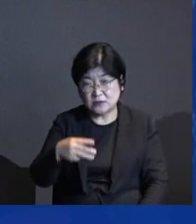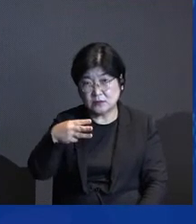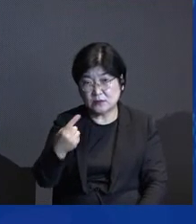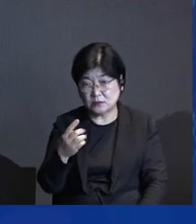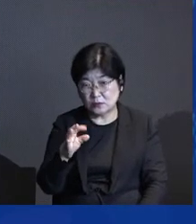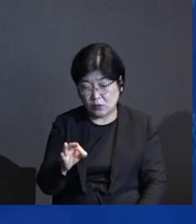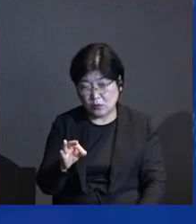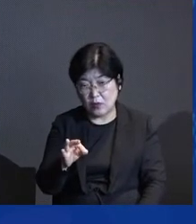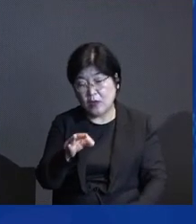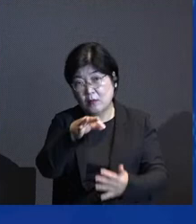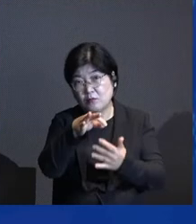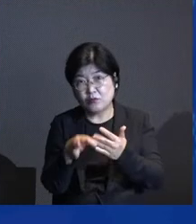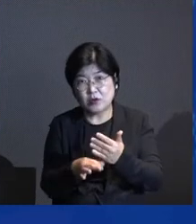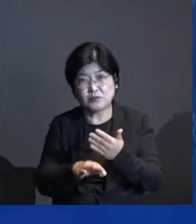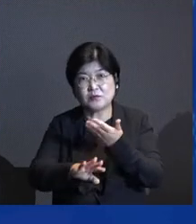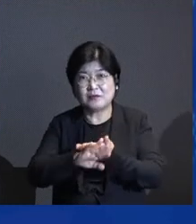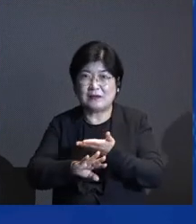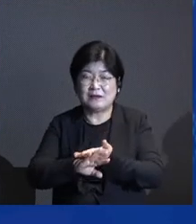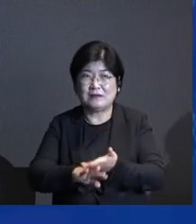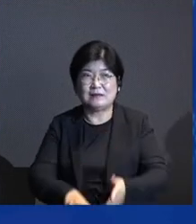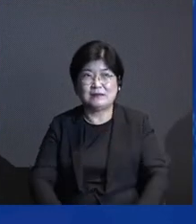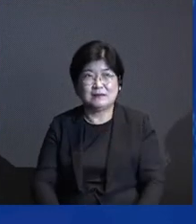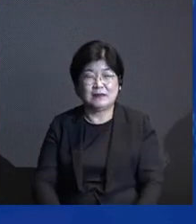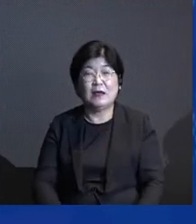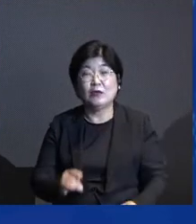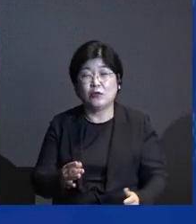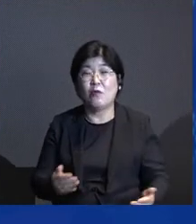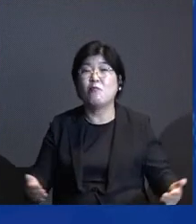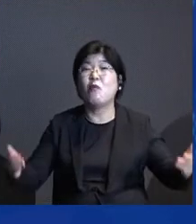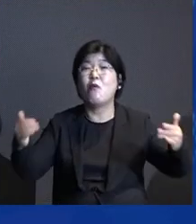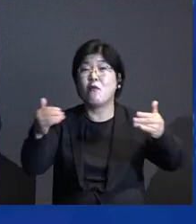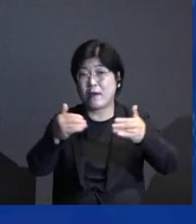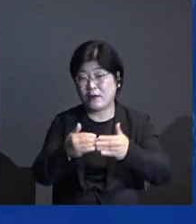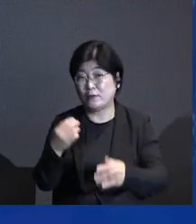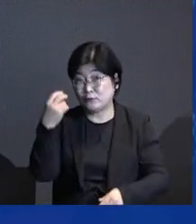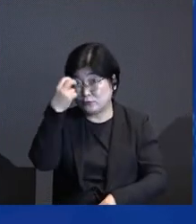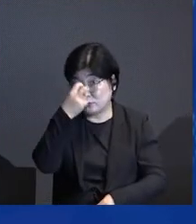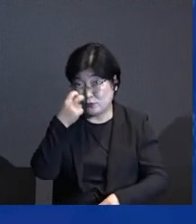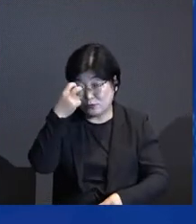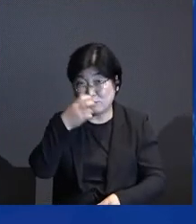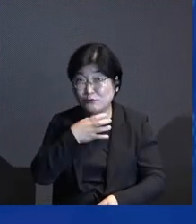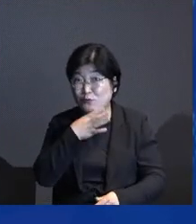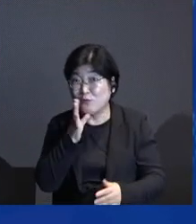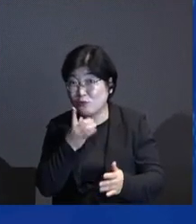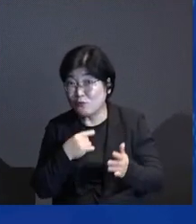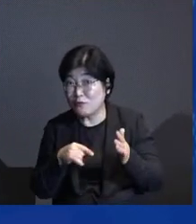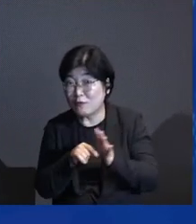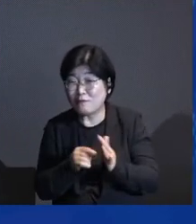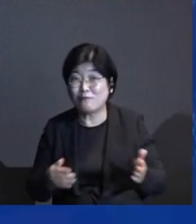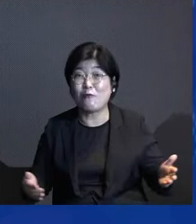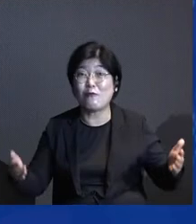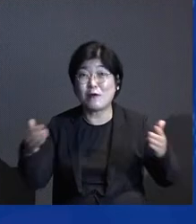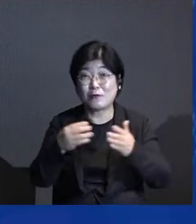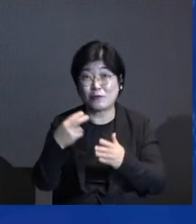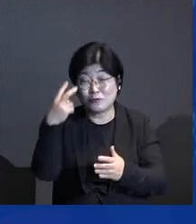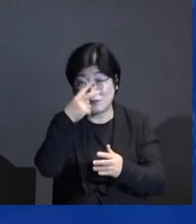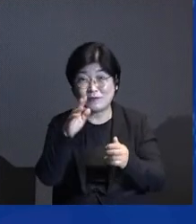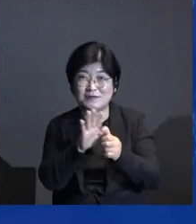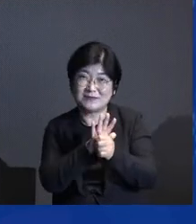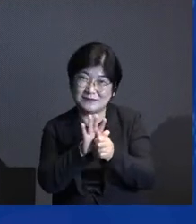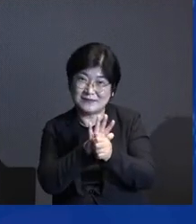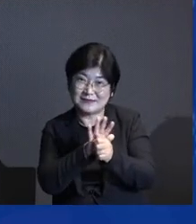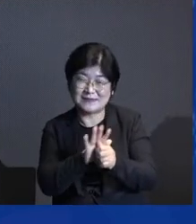Third component, comprehensive care and services for the elderly are provided. Services provided by the